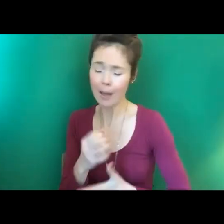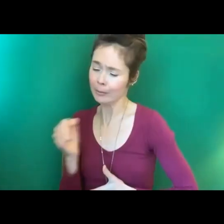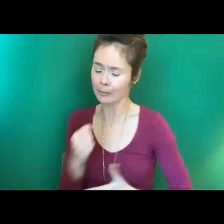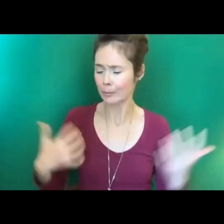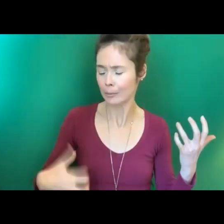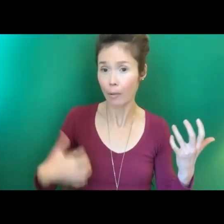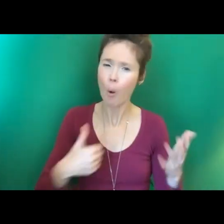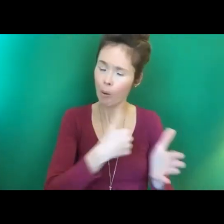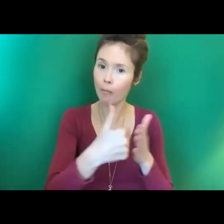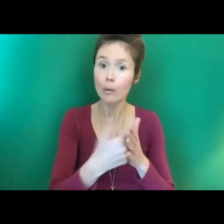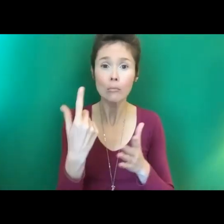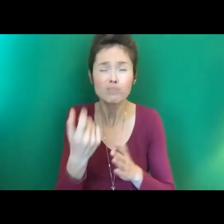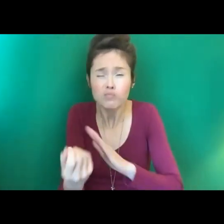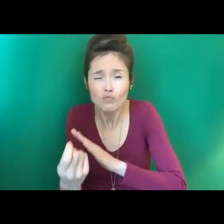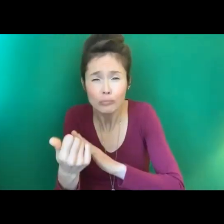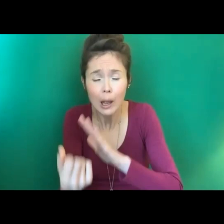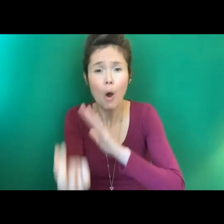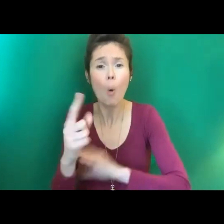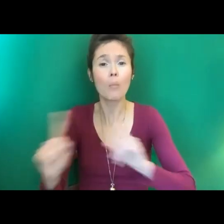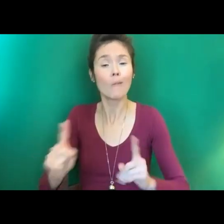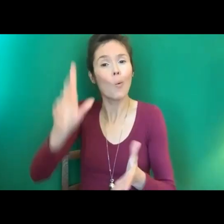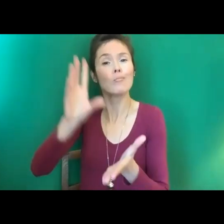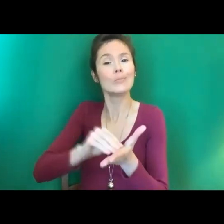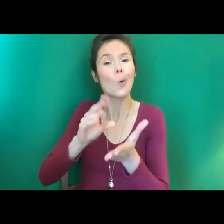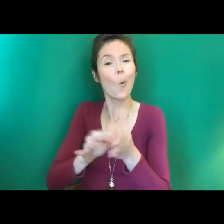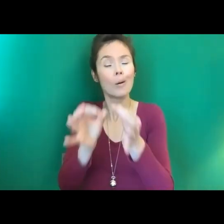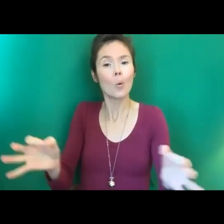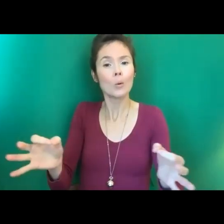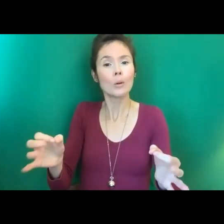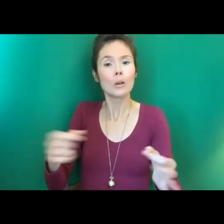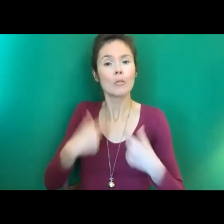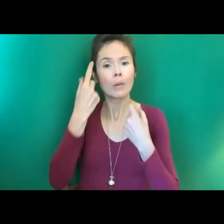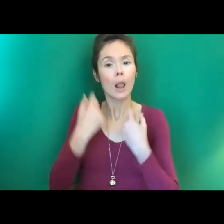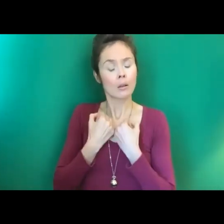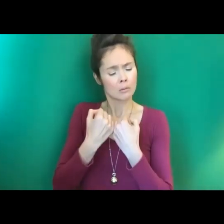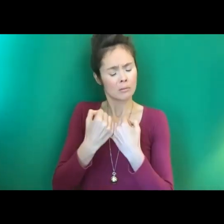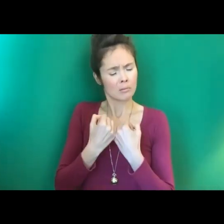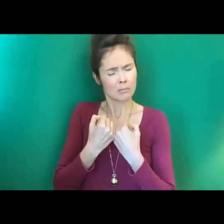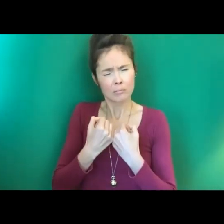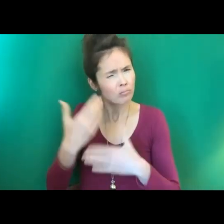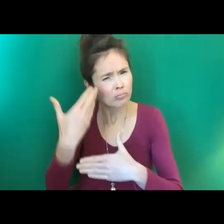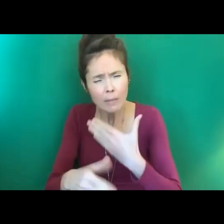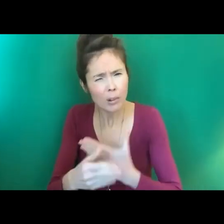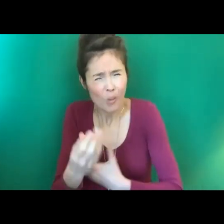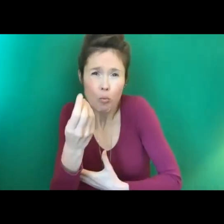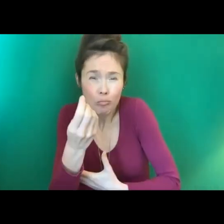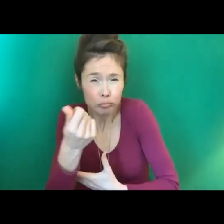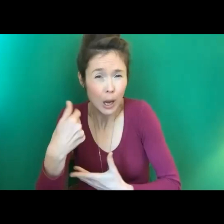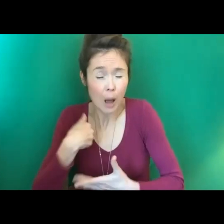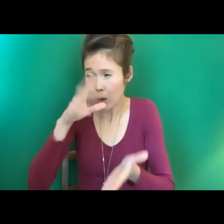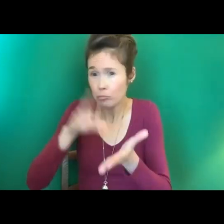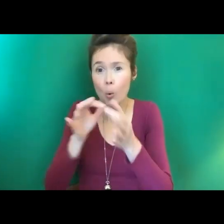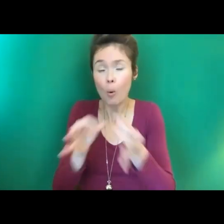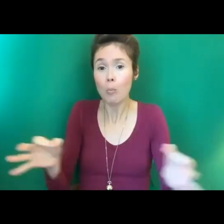gap in being recognised or acknowledged as a professional musician. So I've come late